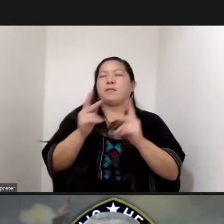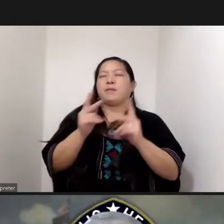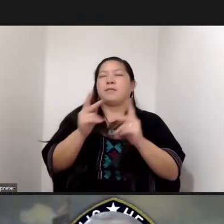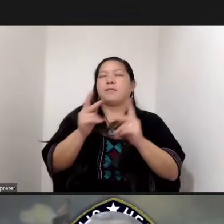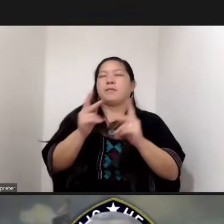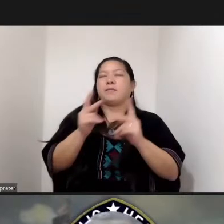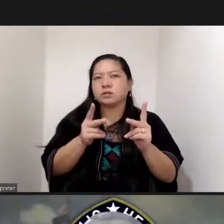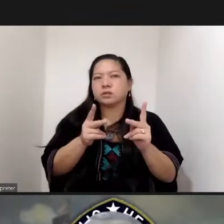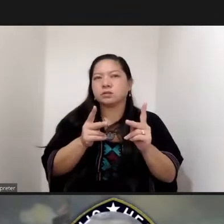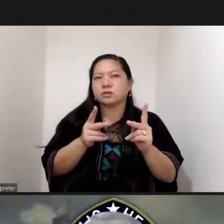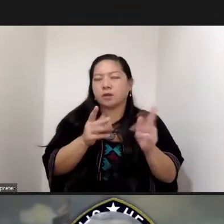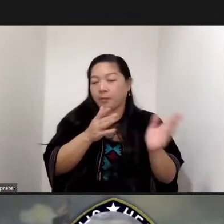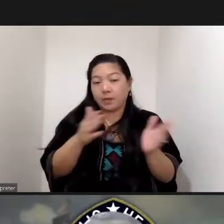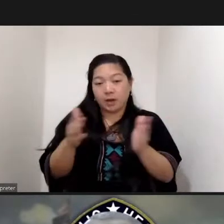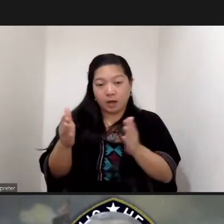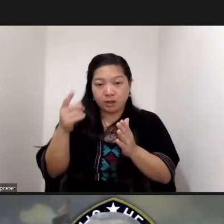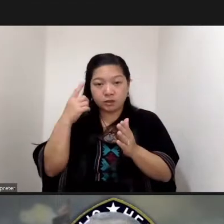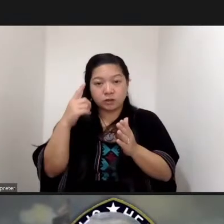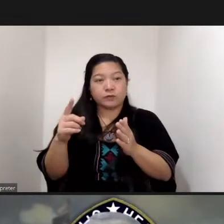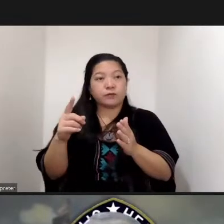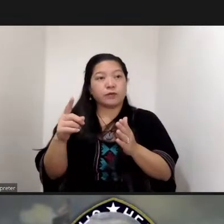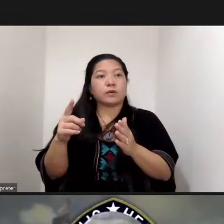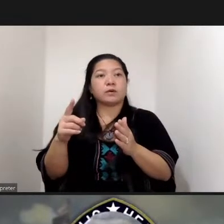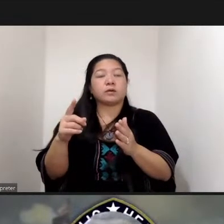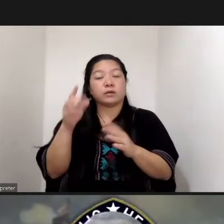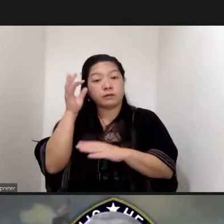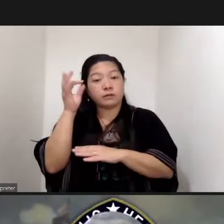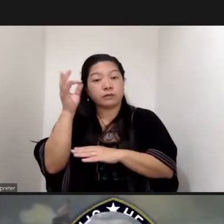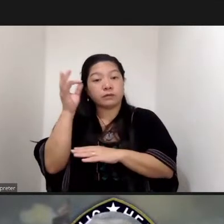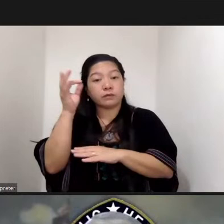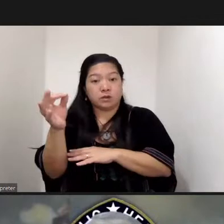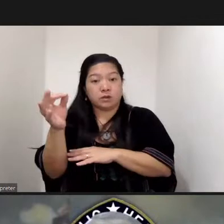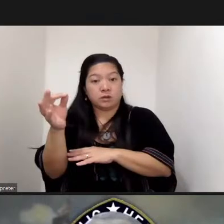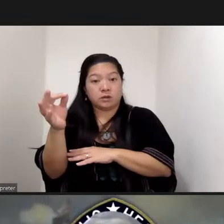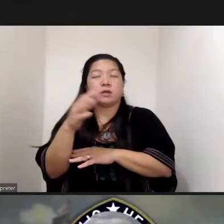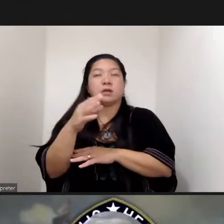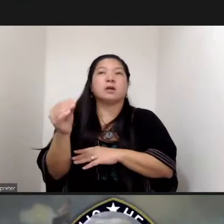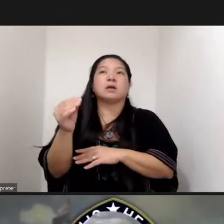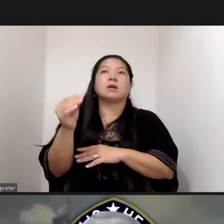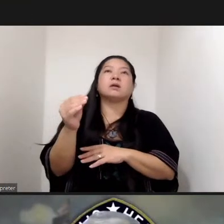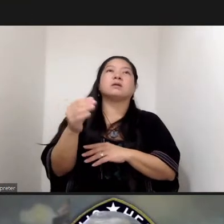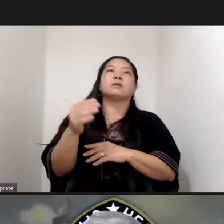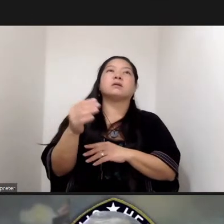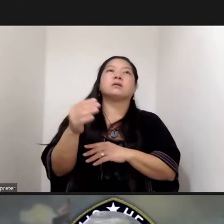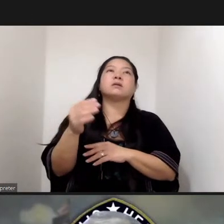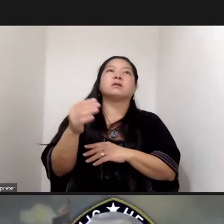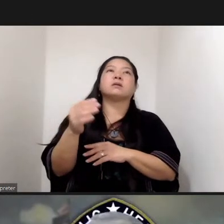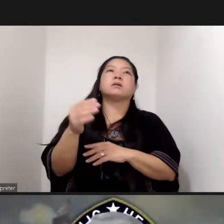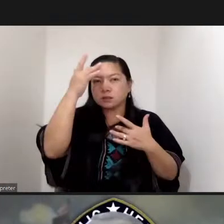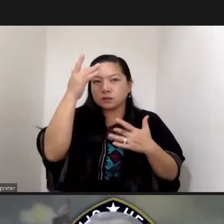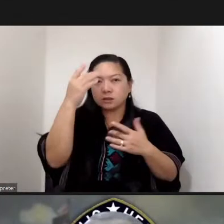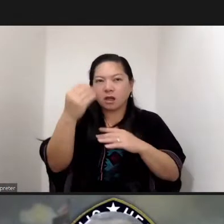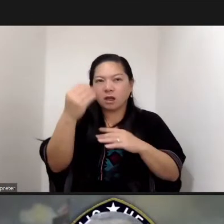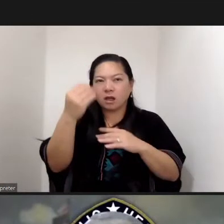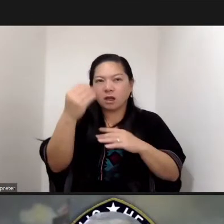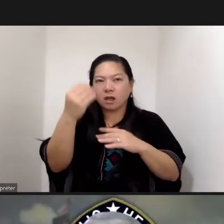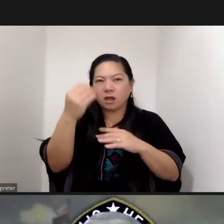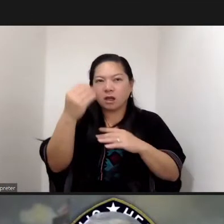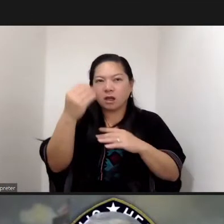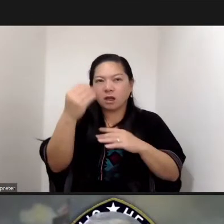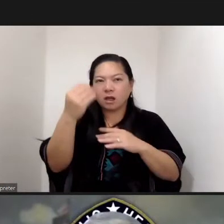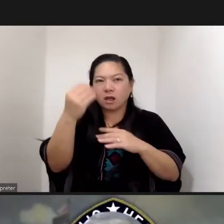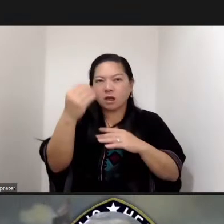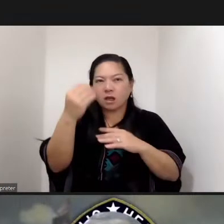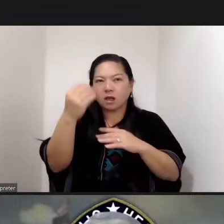course in its infection exposure, and how do we